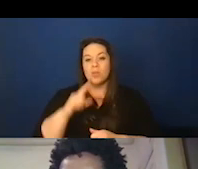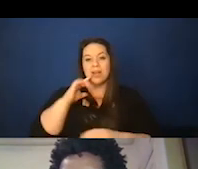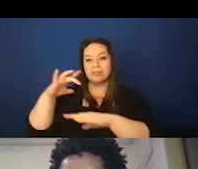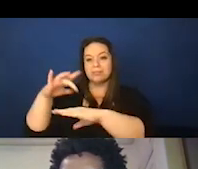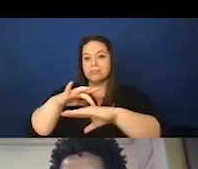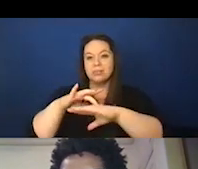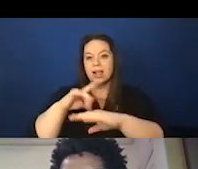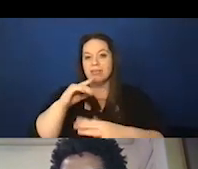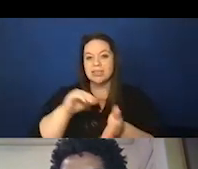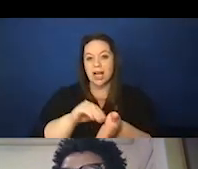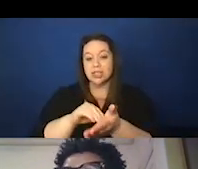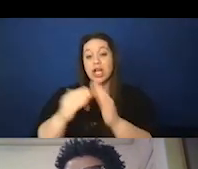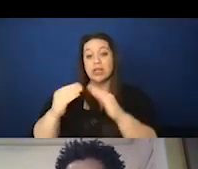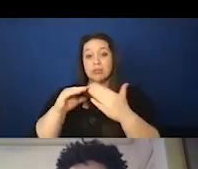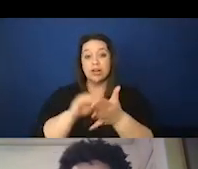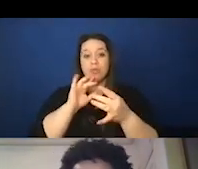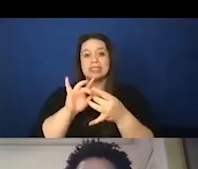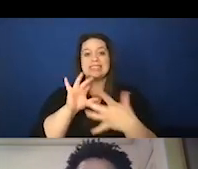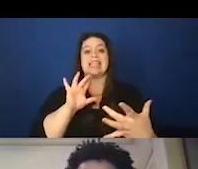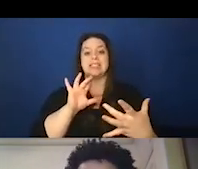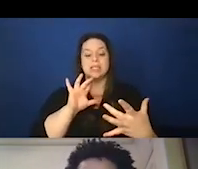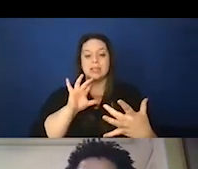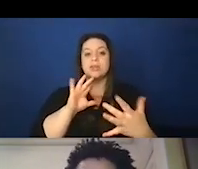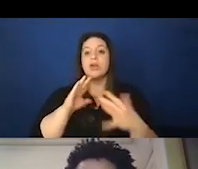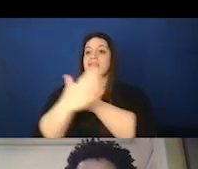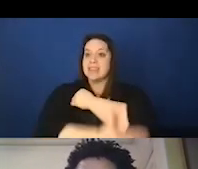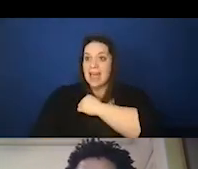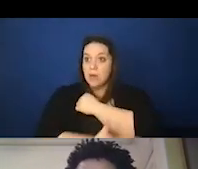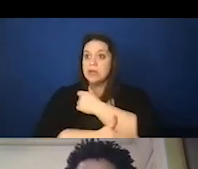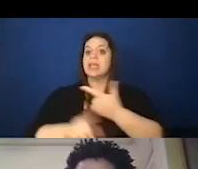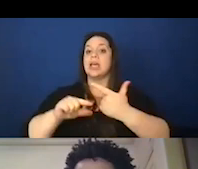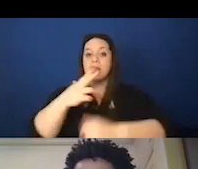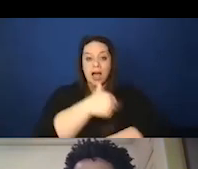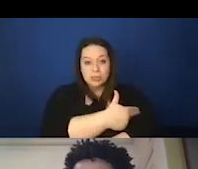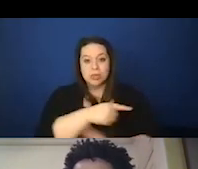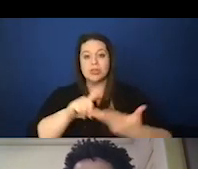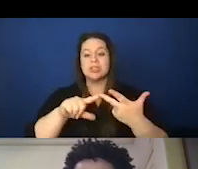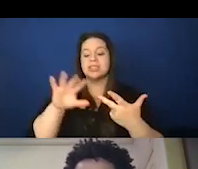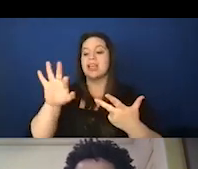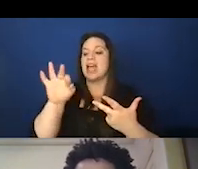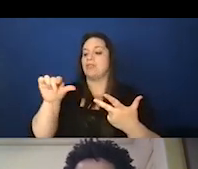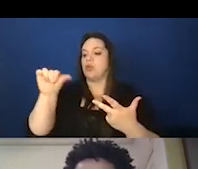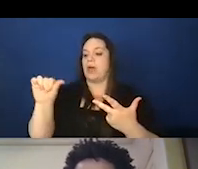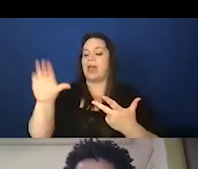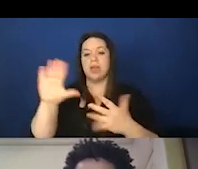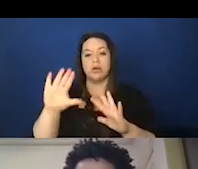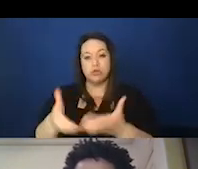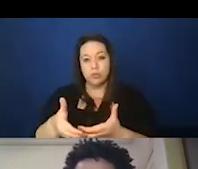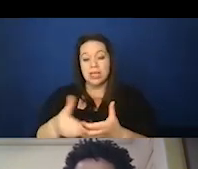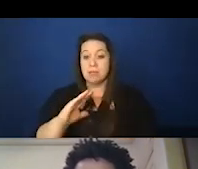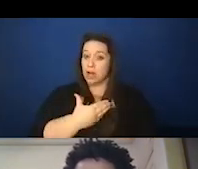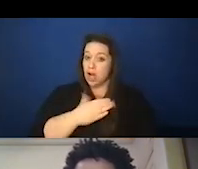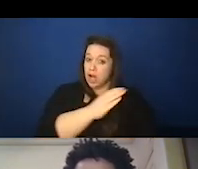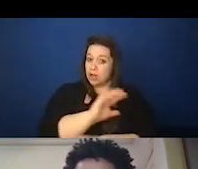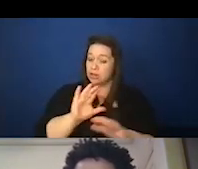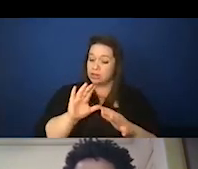are disconnected, you know? You got the county, you've got the hospitals, FQAs in their group, but our groups, which really touch a